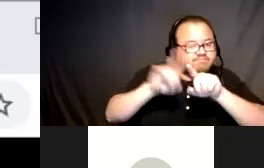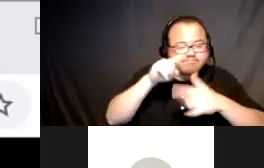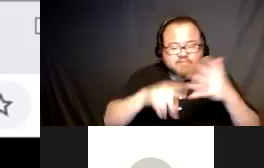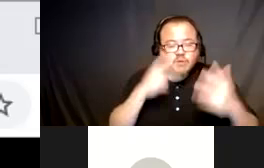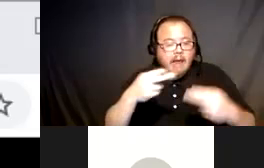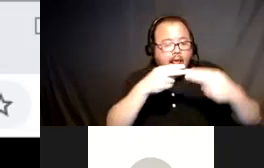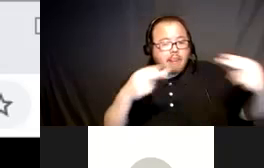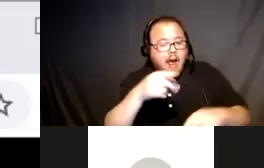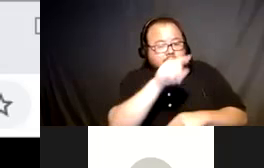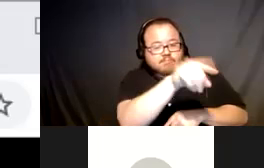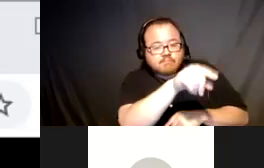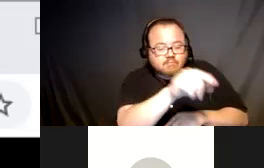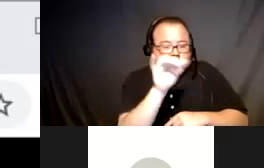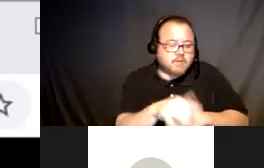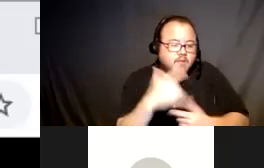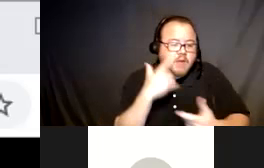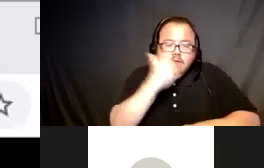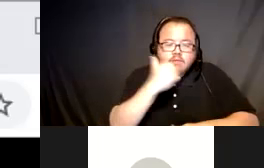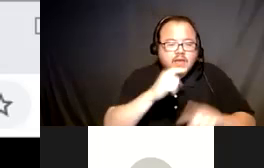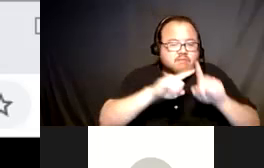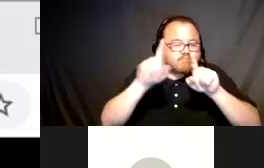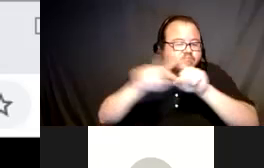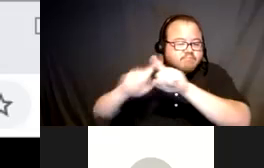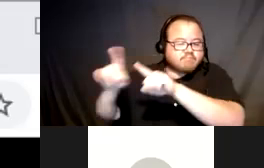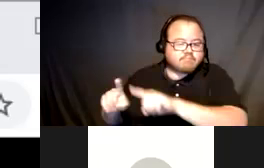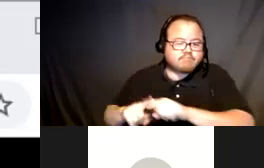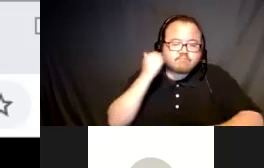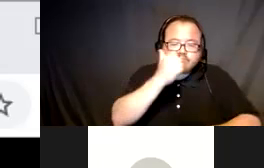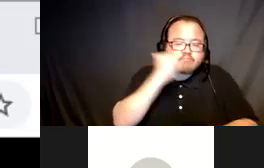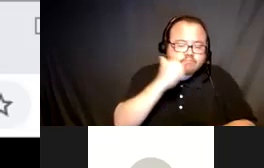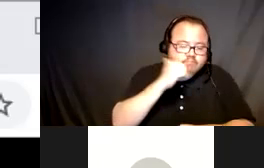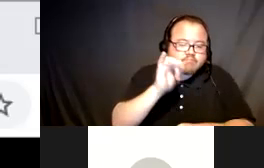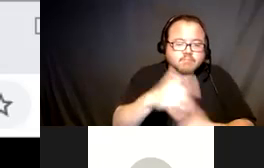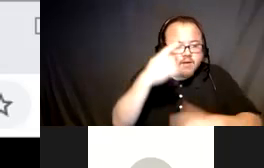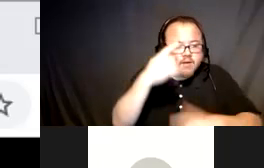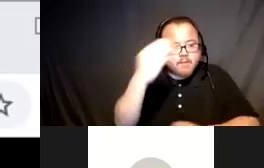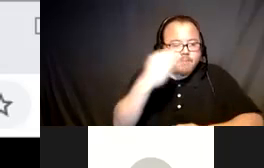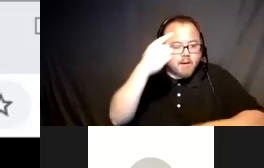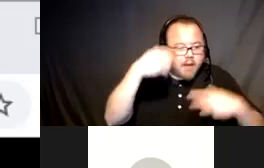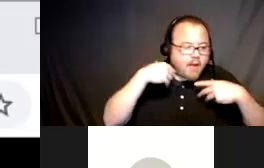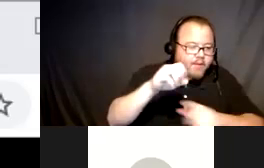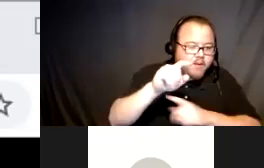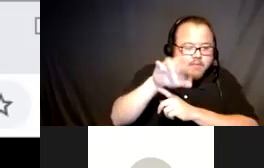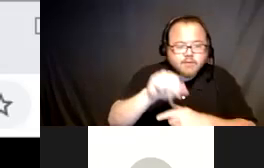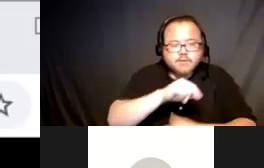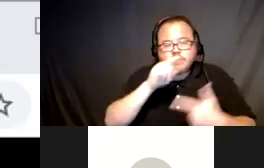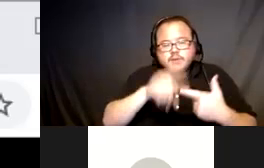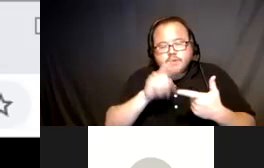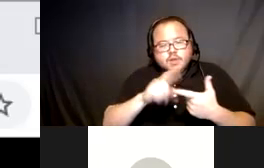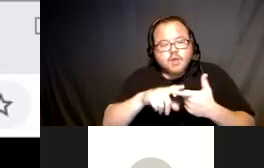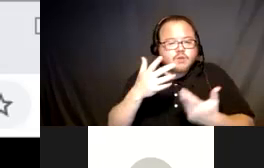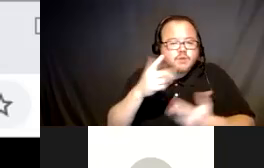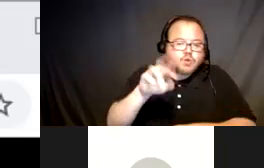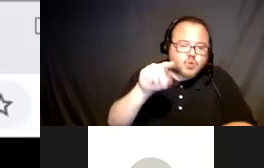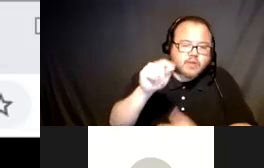slide there the daily themes that we created for each day. So Monday was Mental Health Matters, Tuesday was Treat Yourself Tuesday,